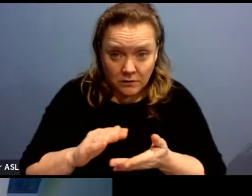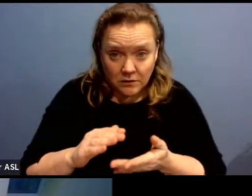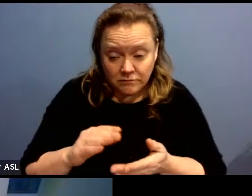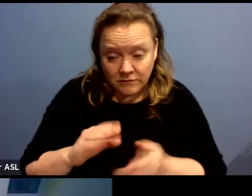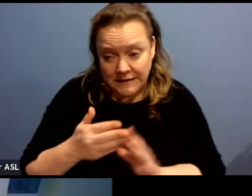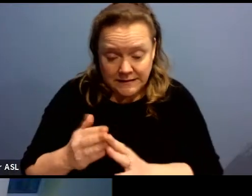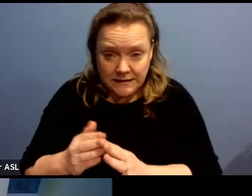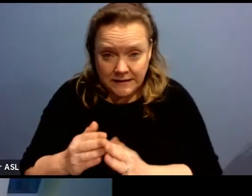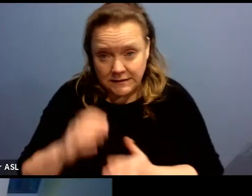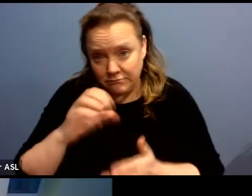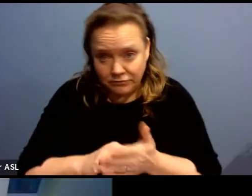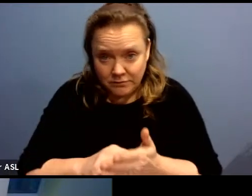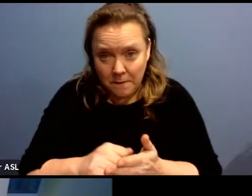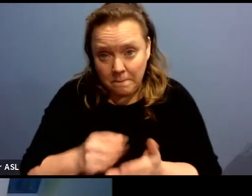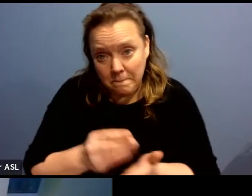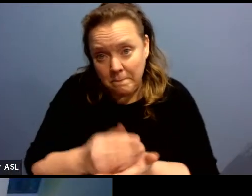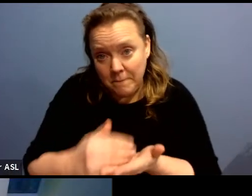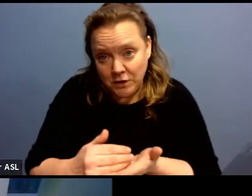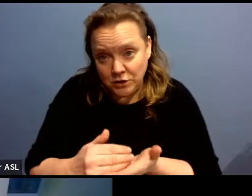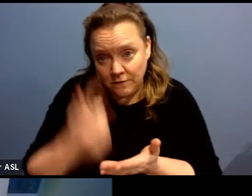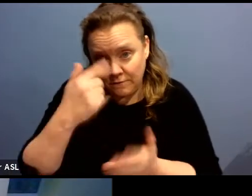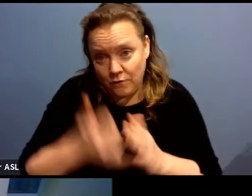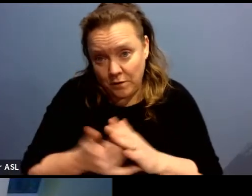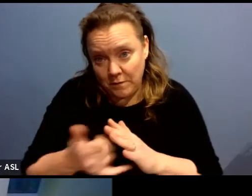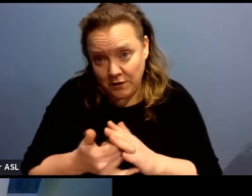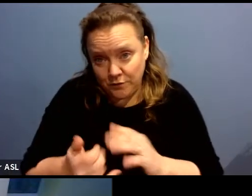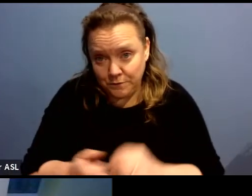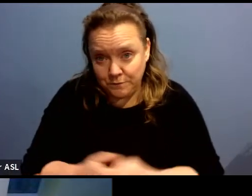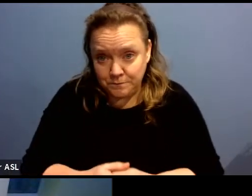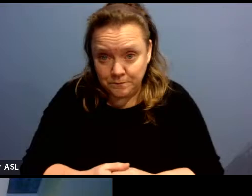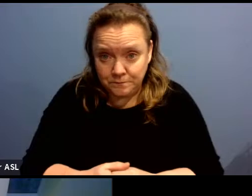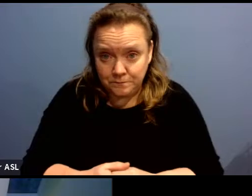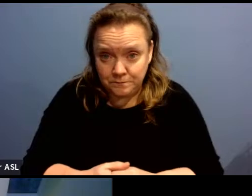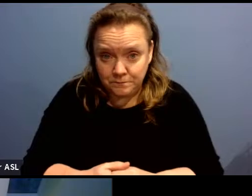much. Thank you, Mr. Mussenden.